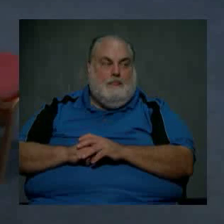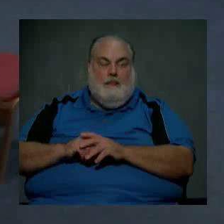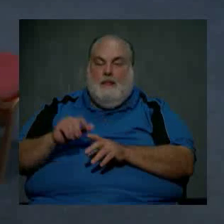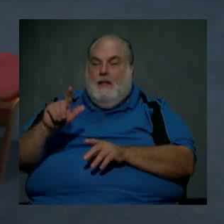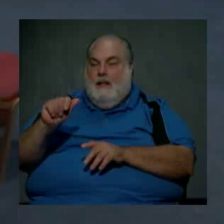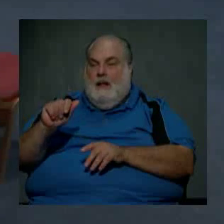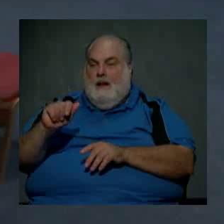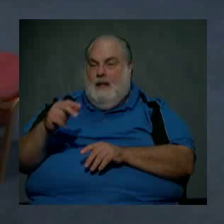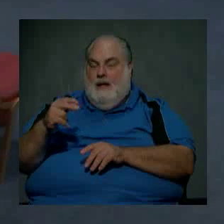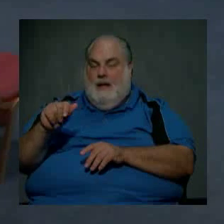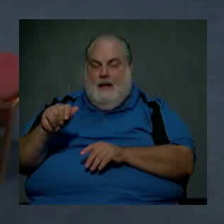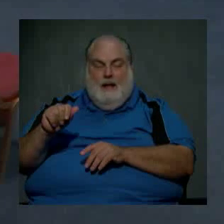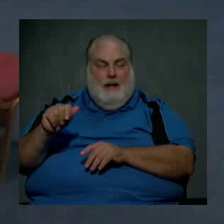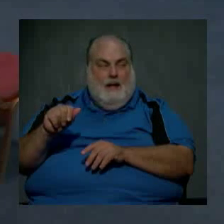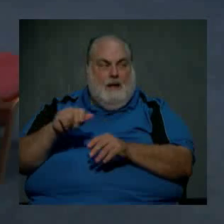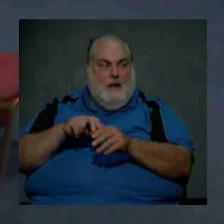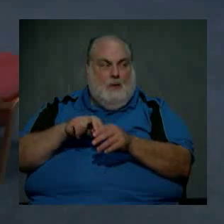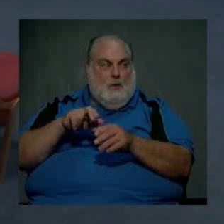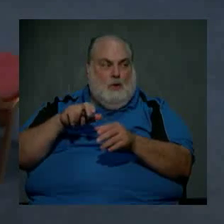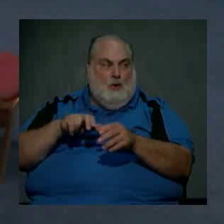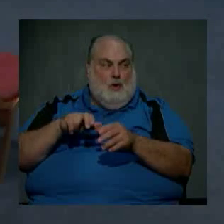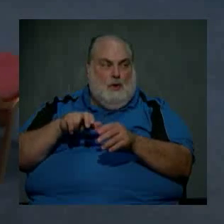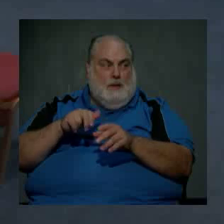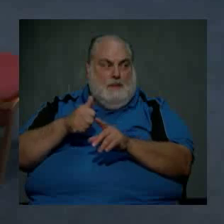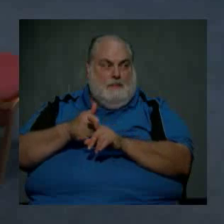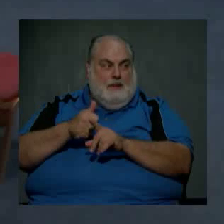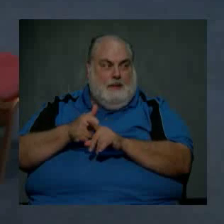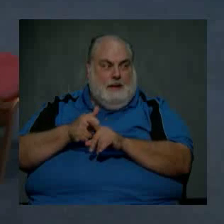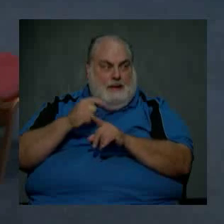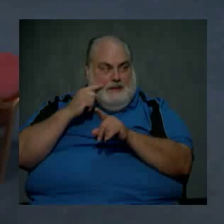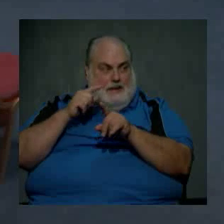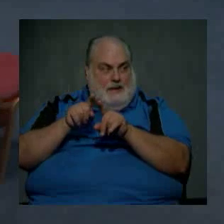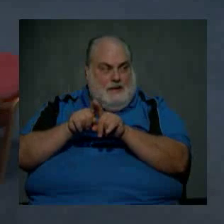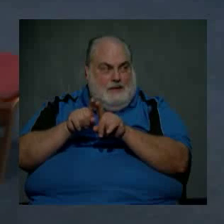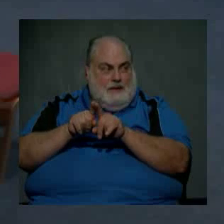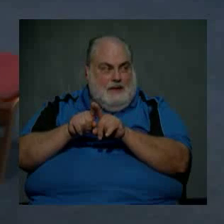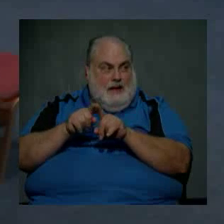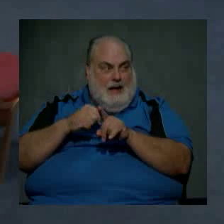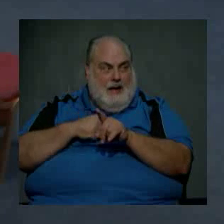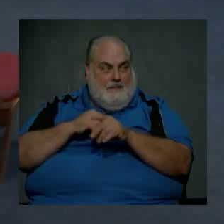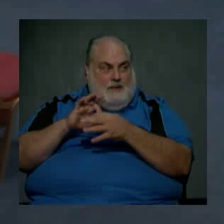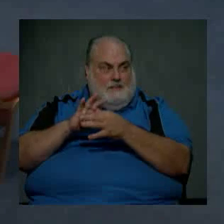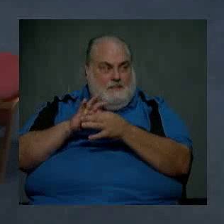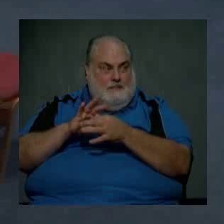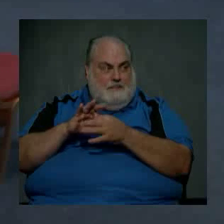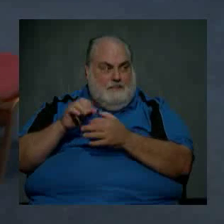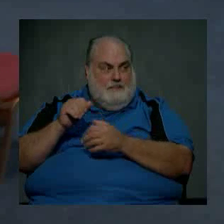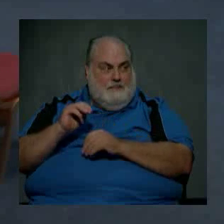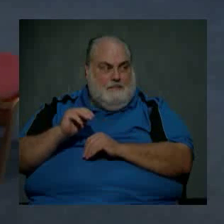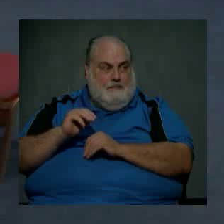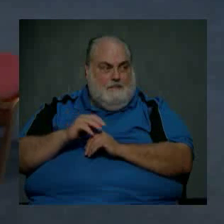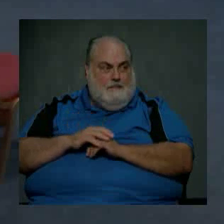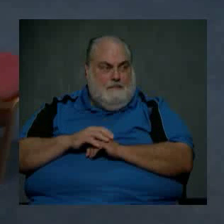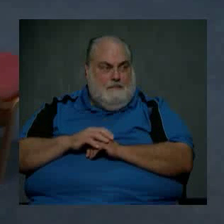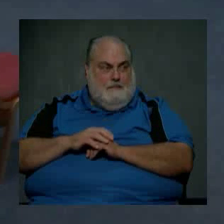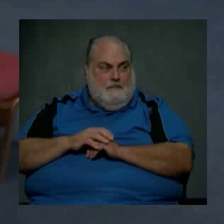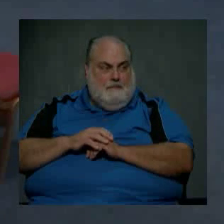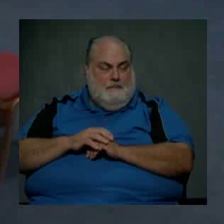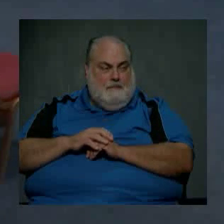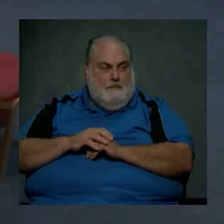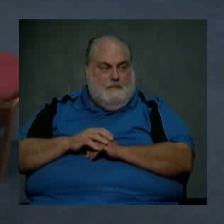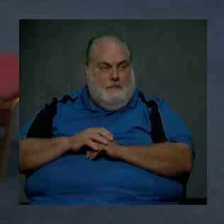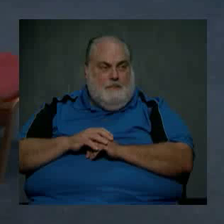I have to recuse on the consent agenda since I have an item on there. Thank you, Commissioner